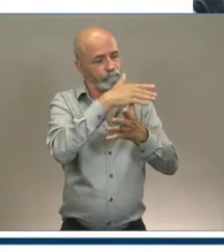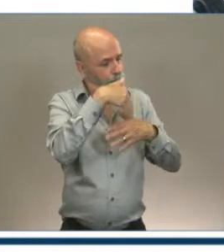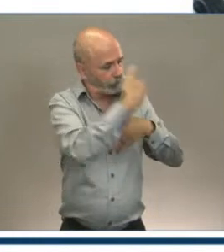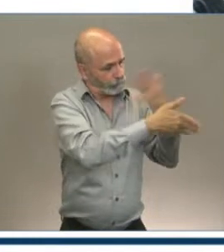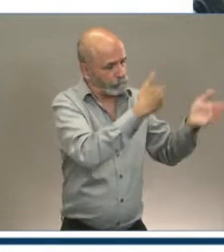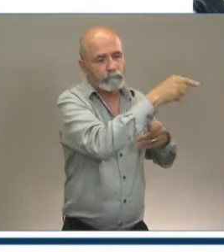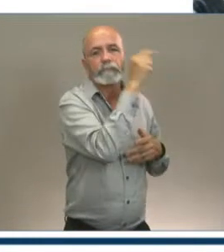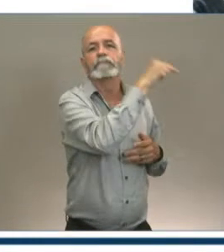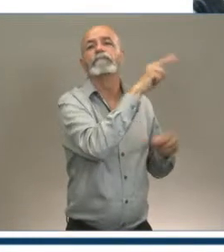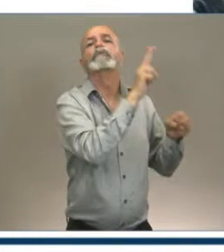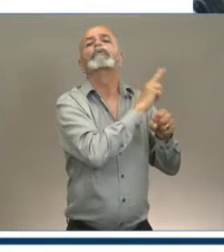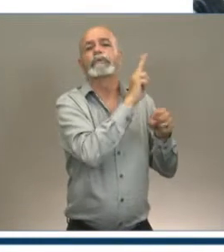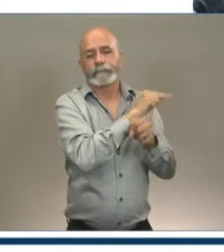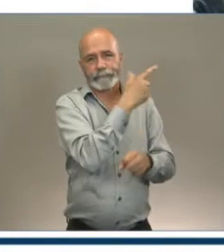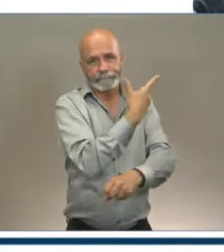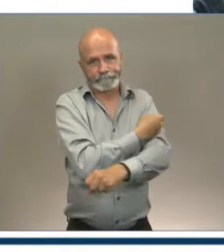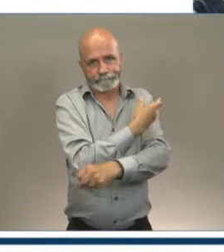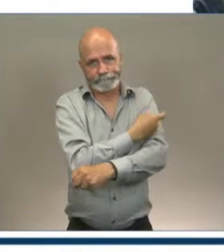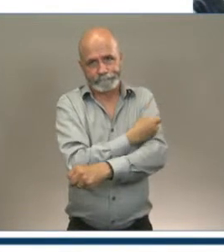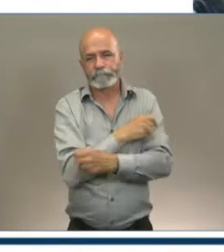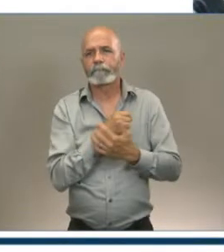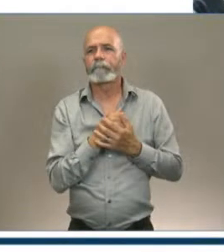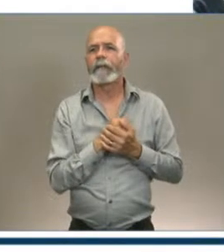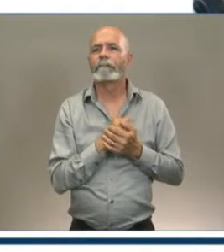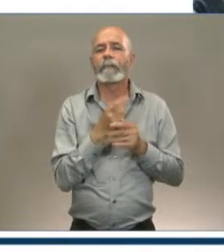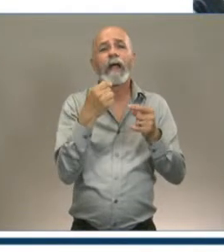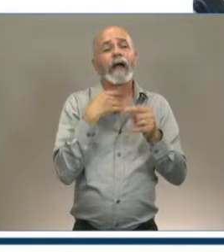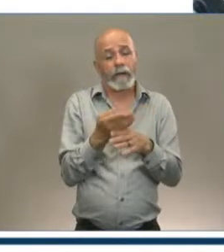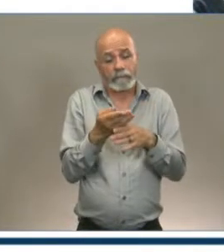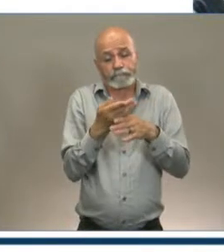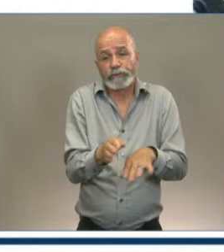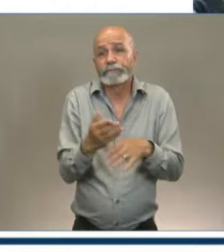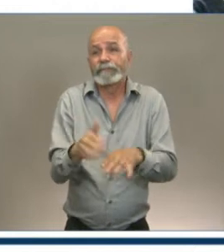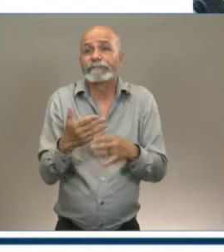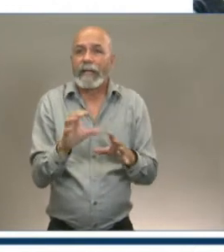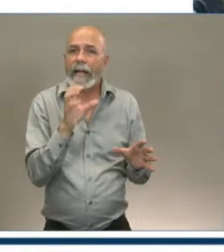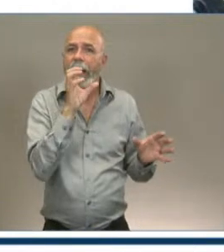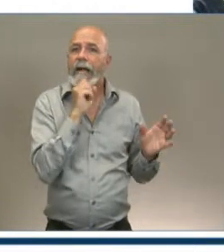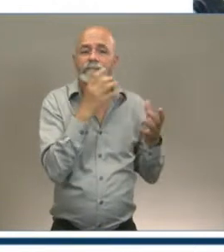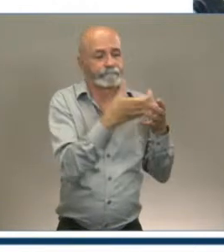I can't give you the breakdown by age cluster. We don't.